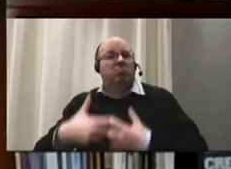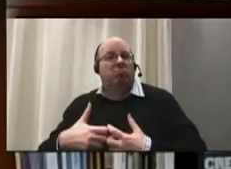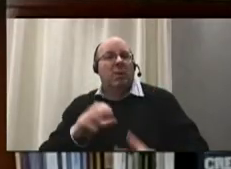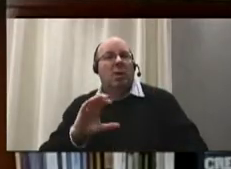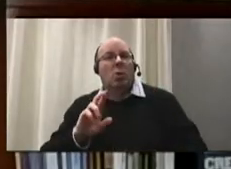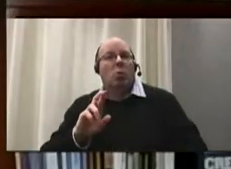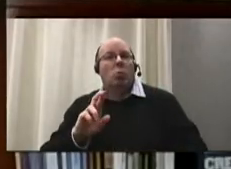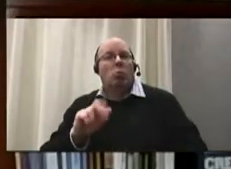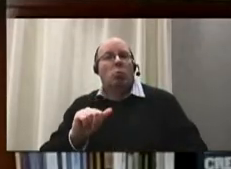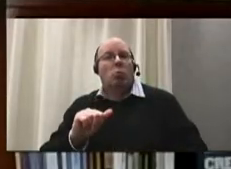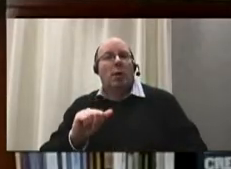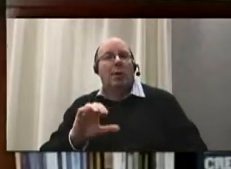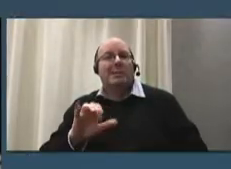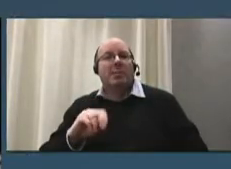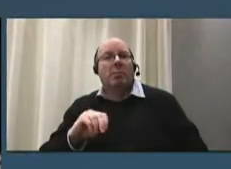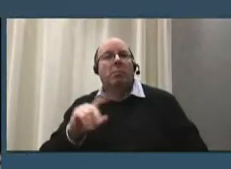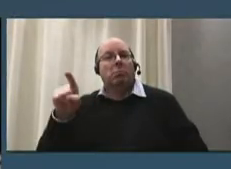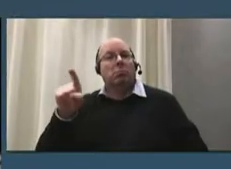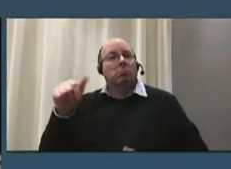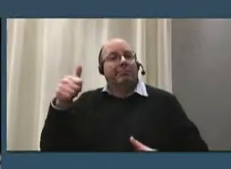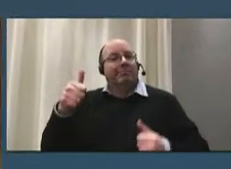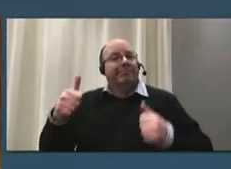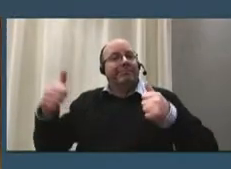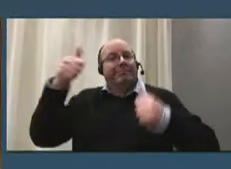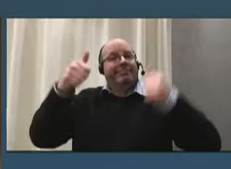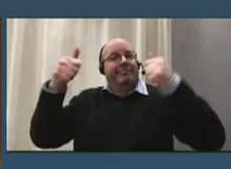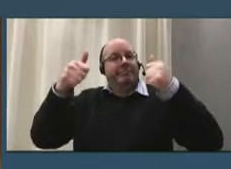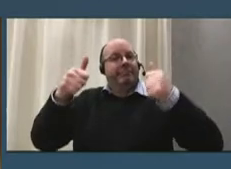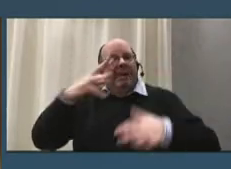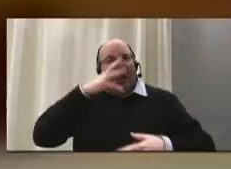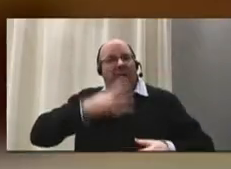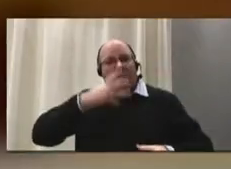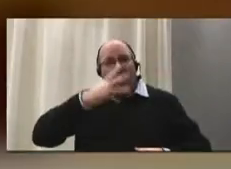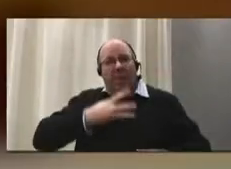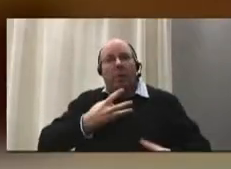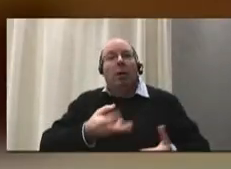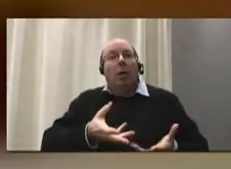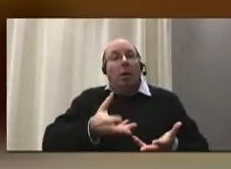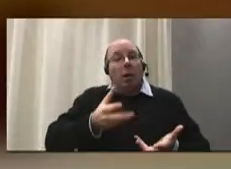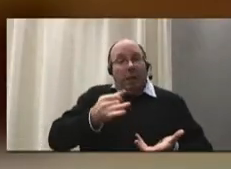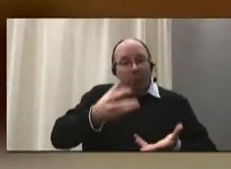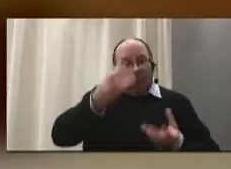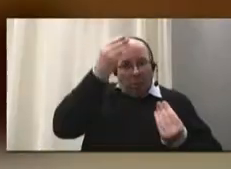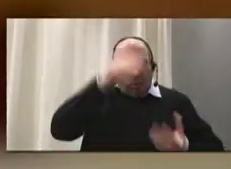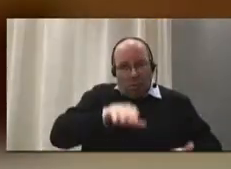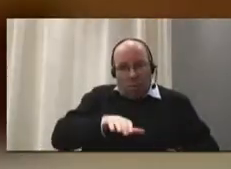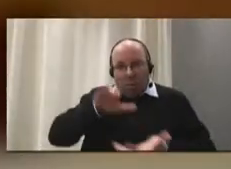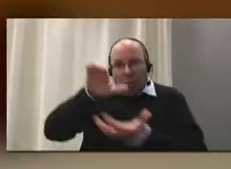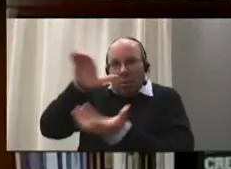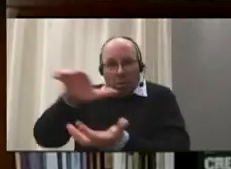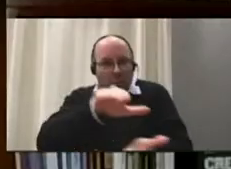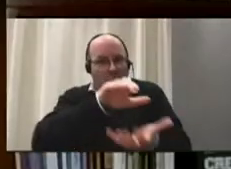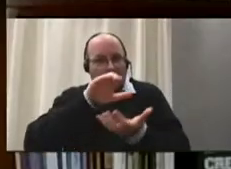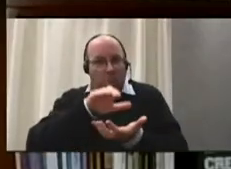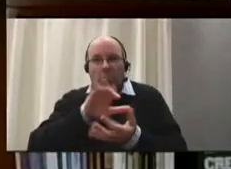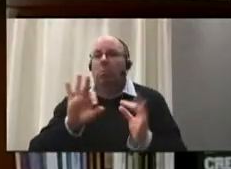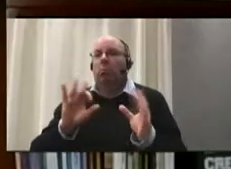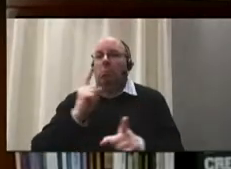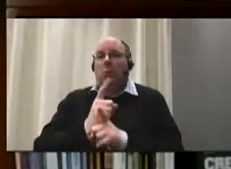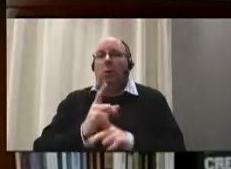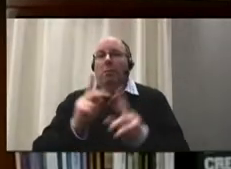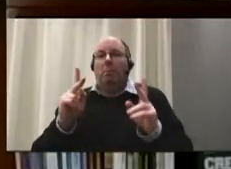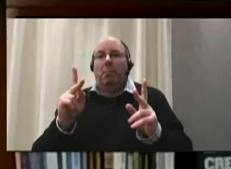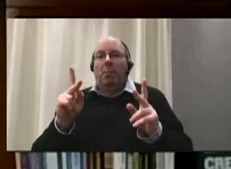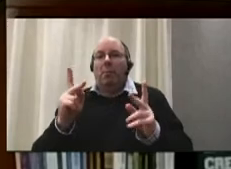way where their information can get to whoever needs to get to. But Diego, my